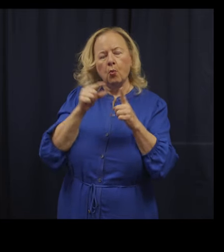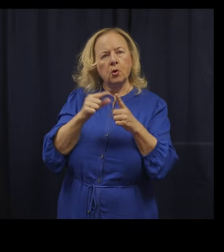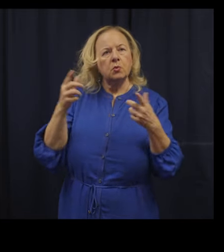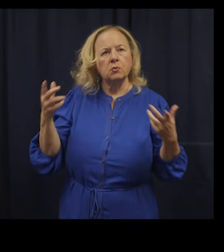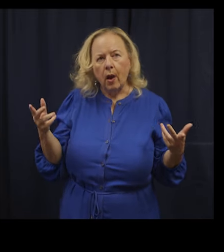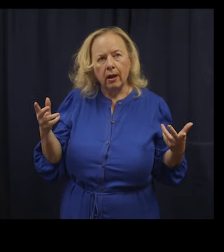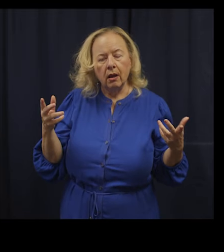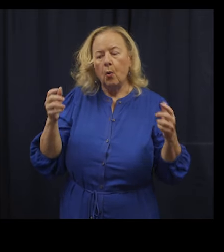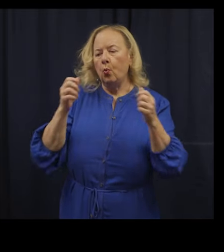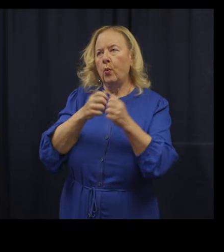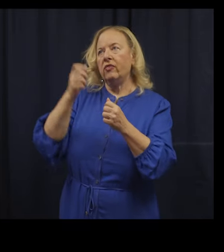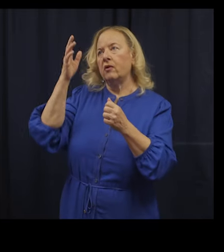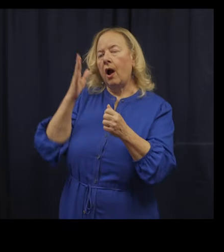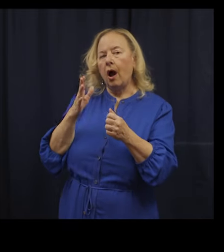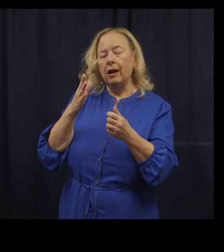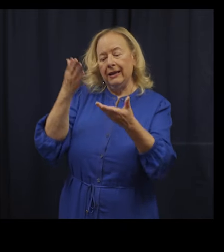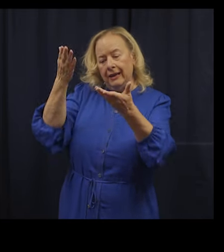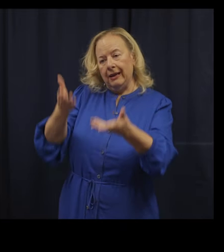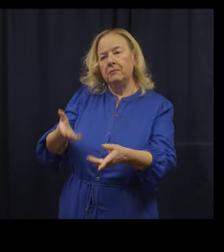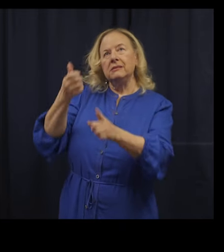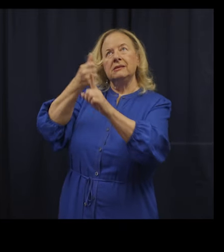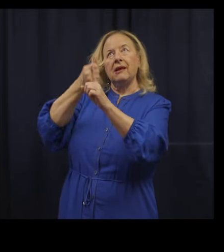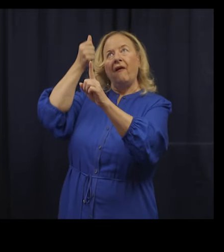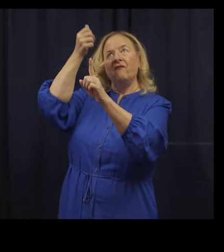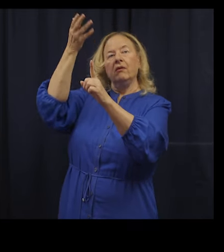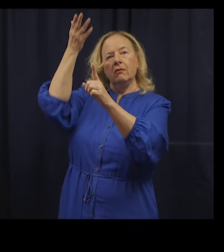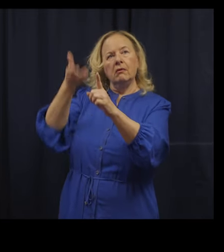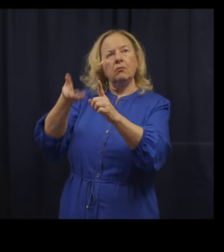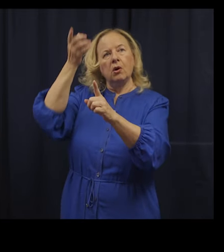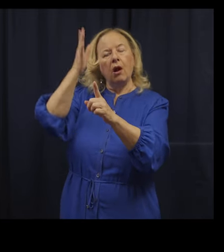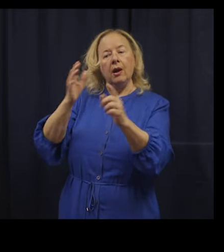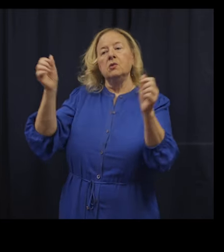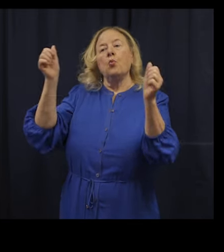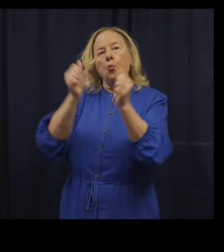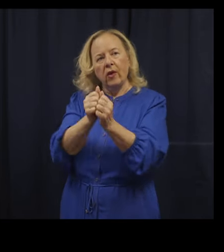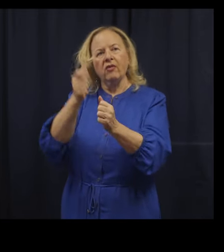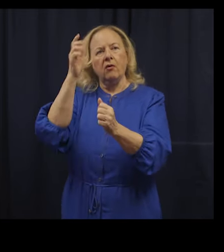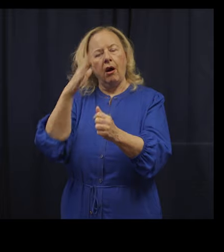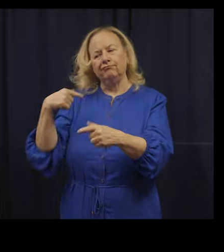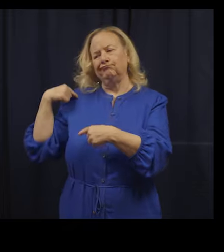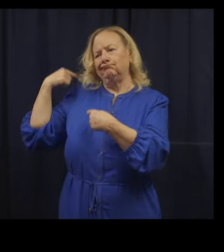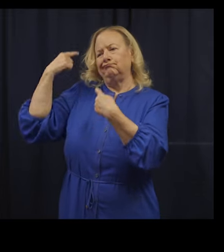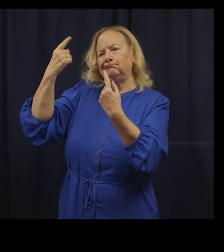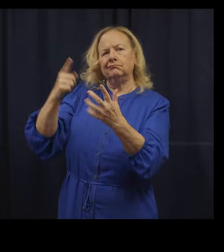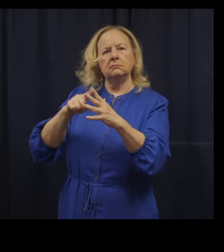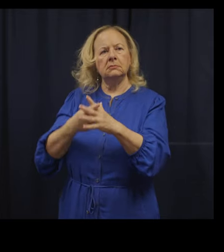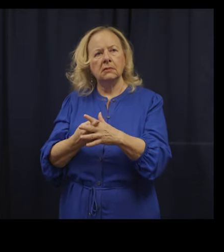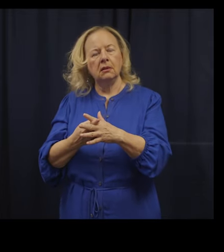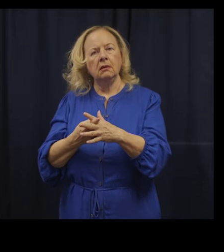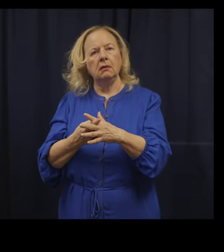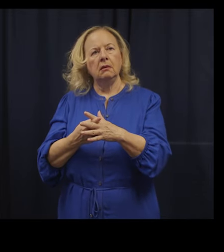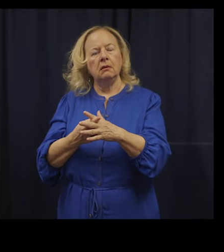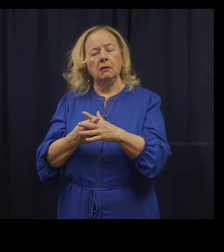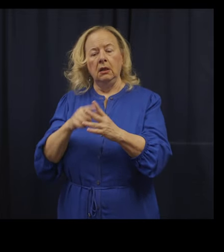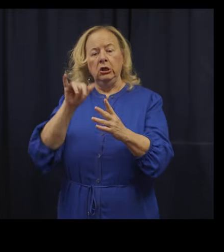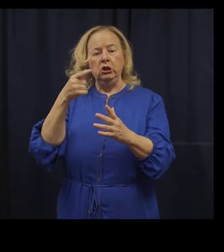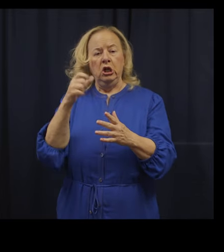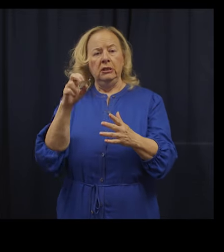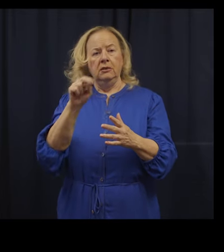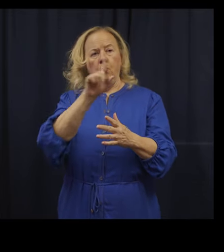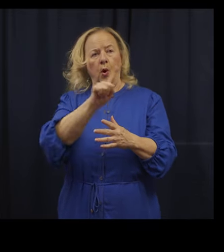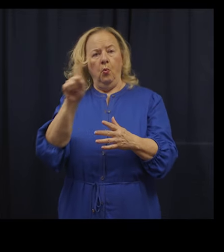was with God. The Word was God. The same was in the beginning with God. He looked at the Genesis 1, 1 in